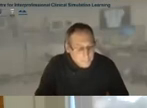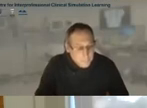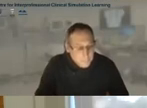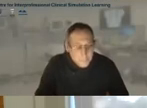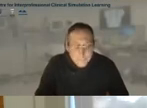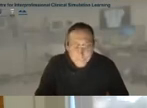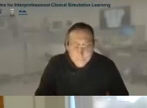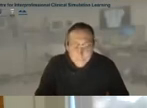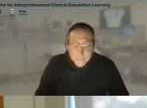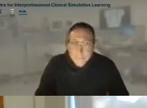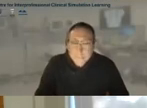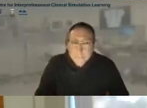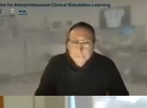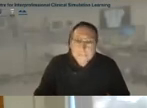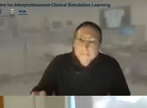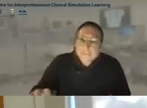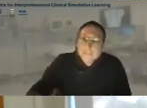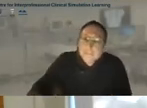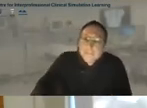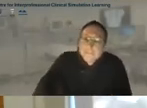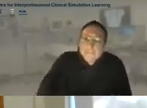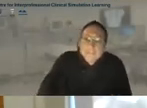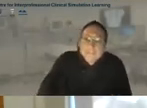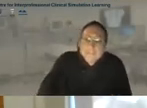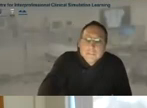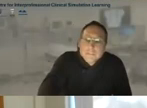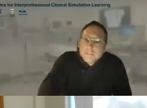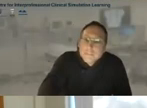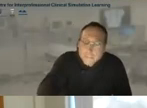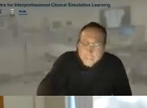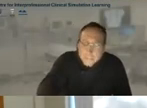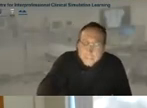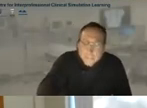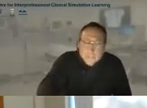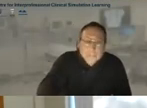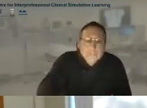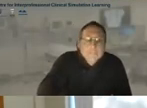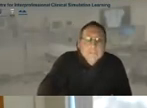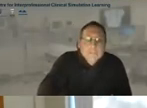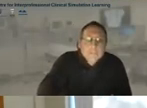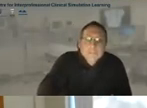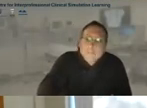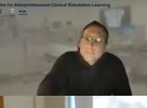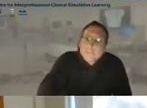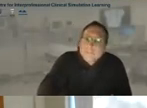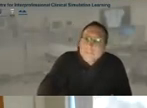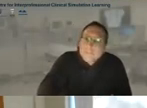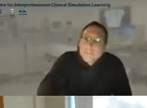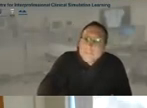to align with these 5 segments of simulation and support the facilitators as they transitioned through each of these 5 segments.